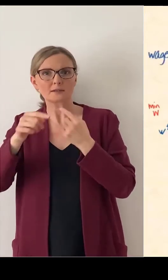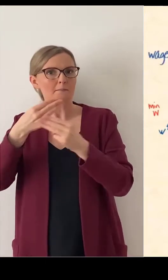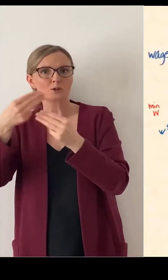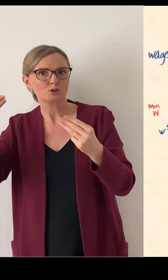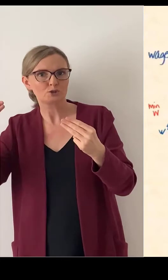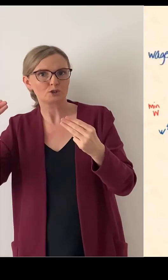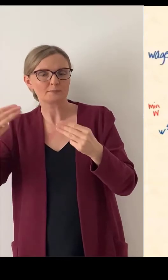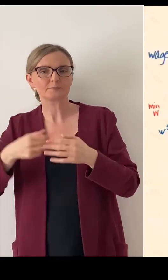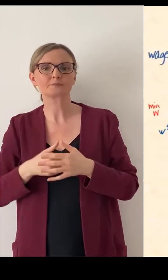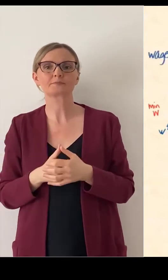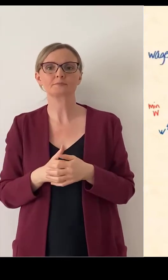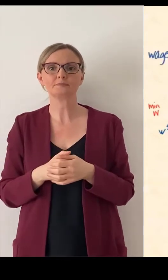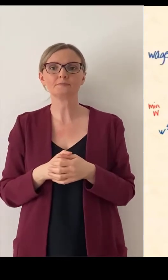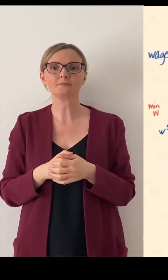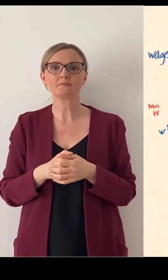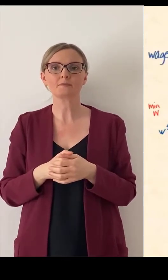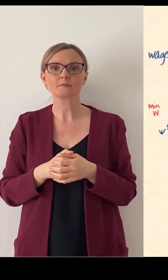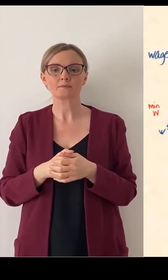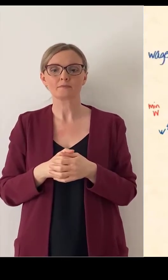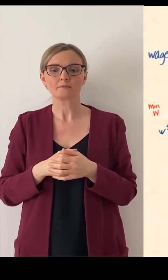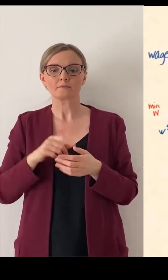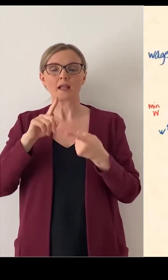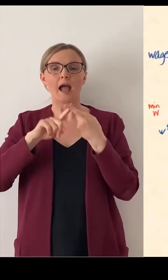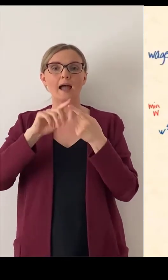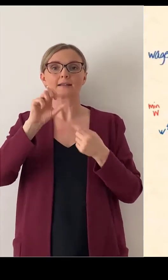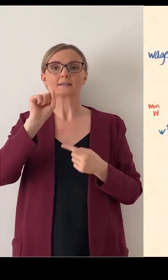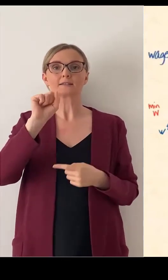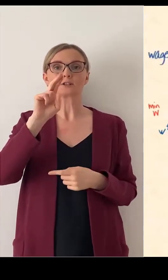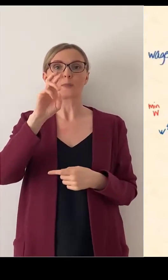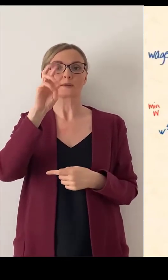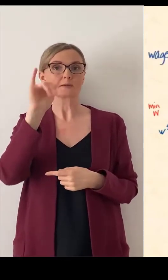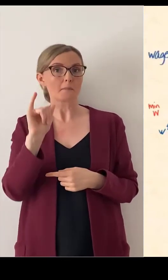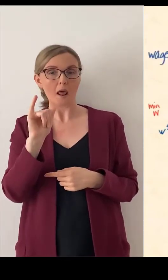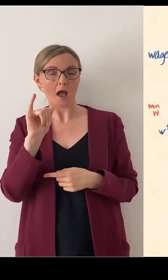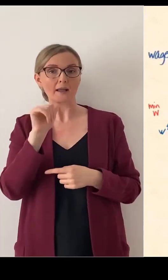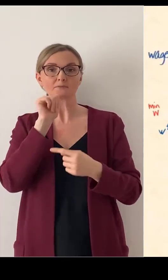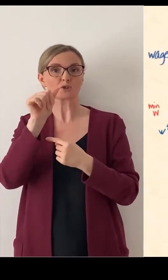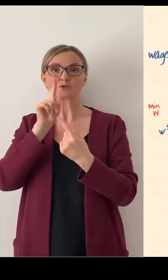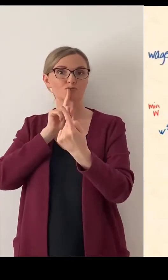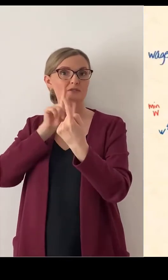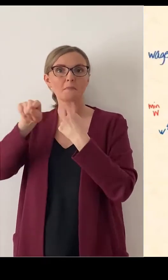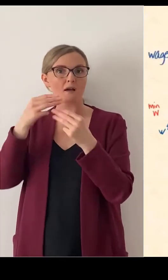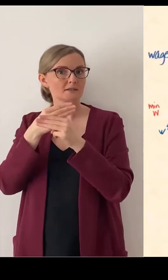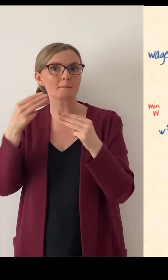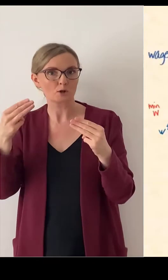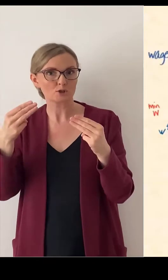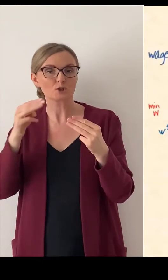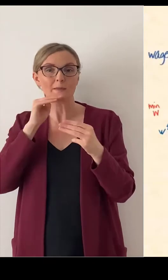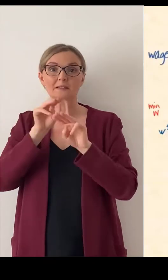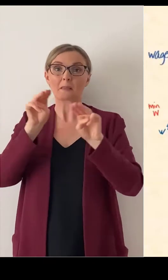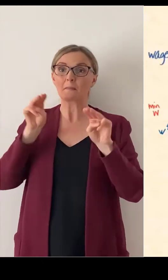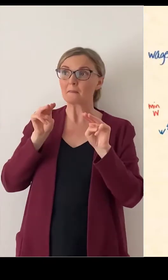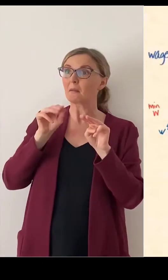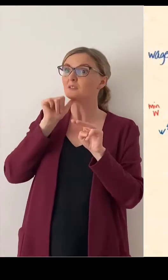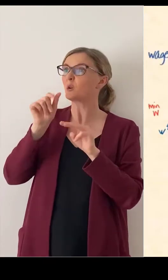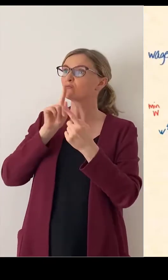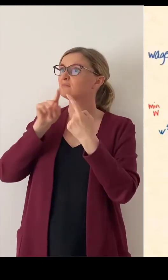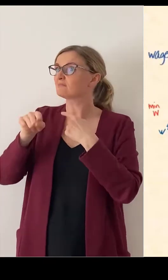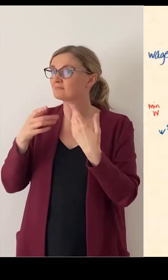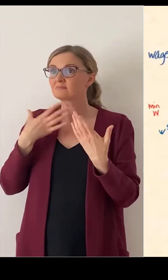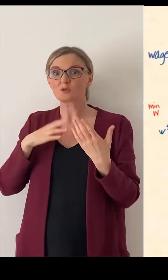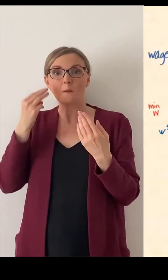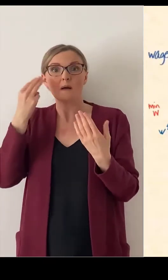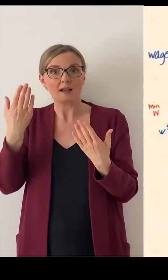is a supply of labor that is not as elastic at W star as in the previous picture. You can see that in